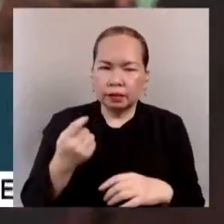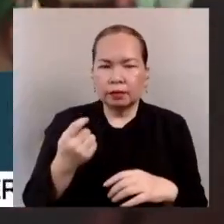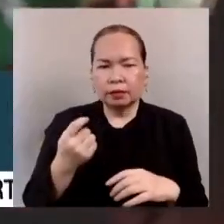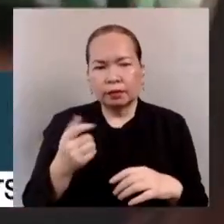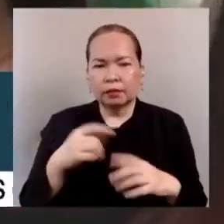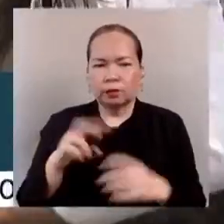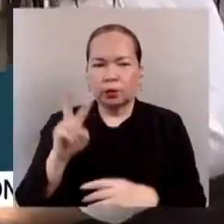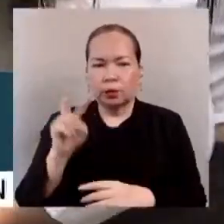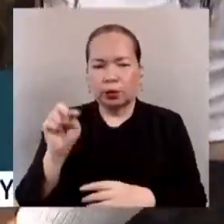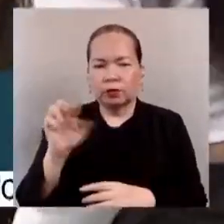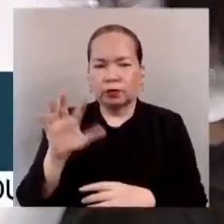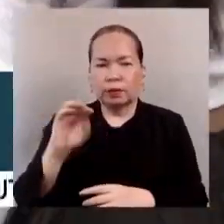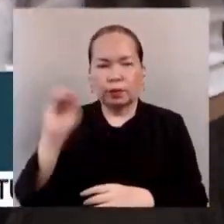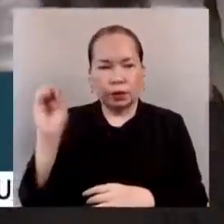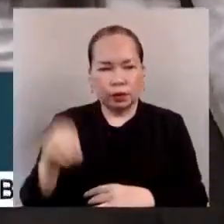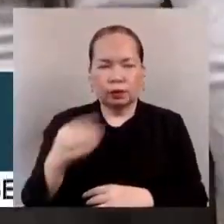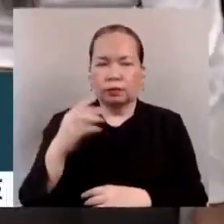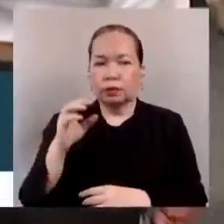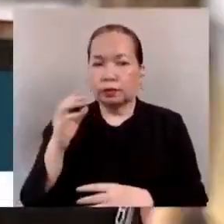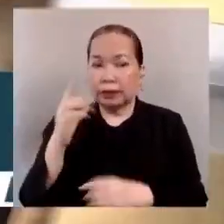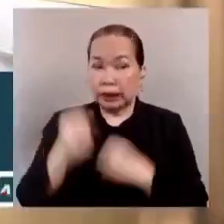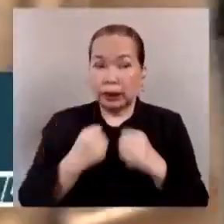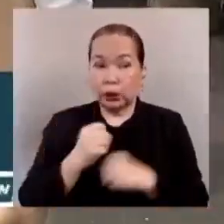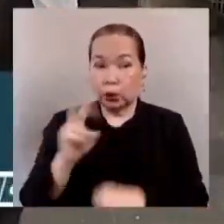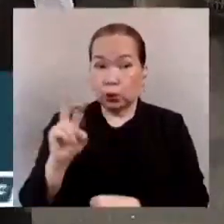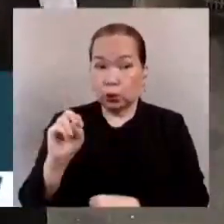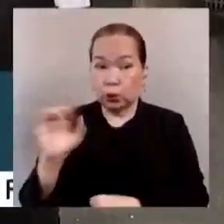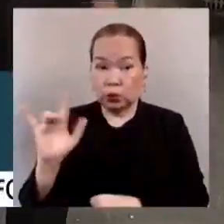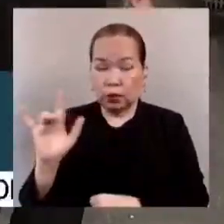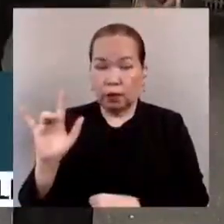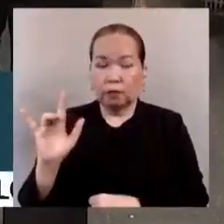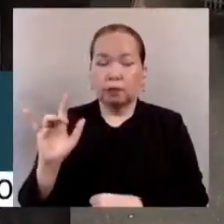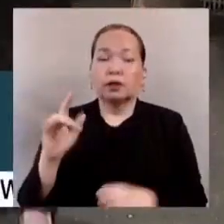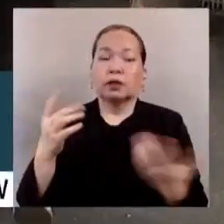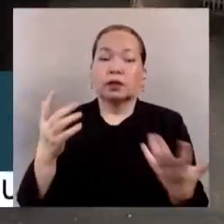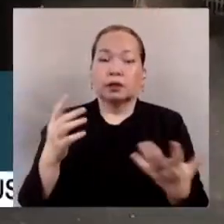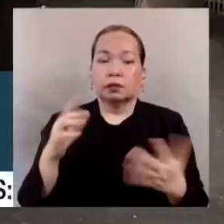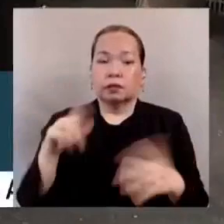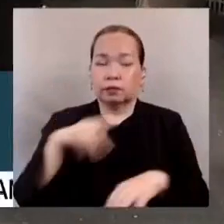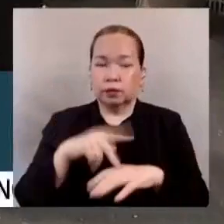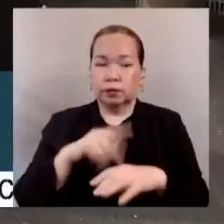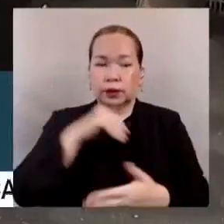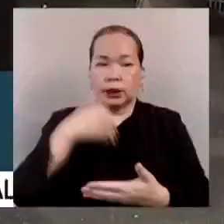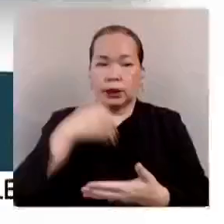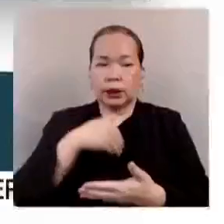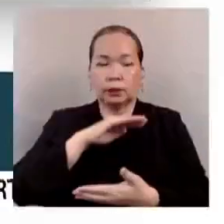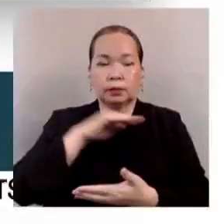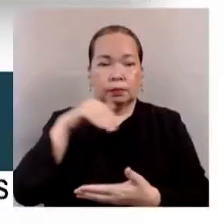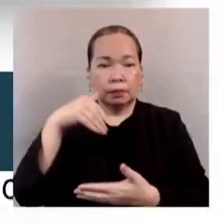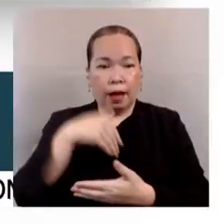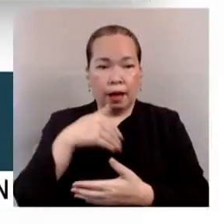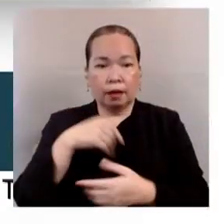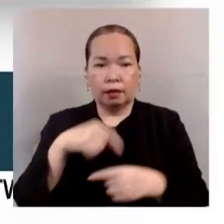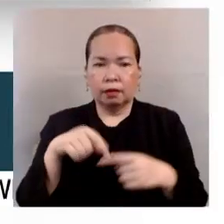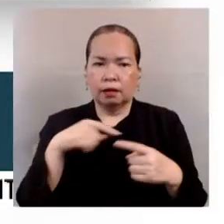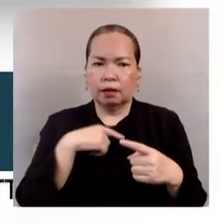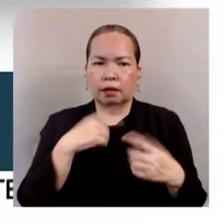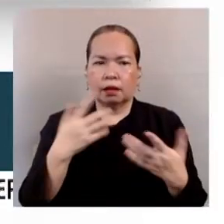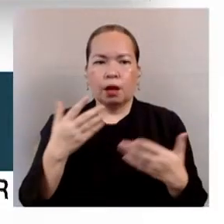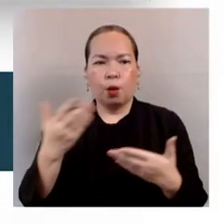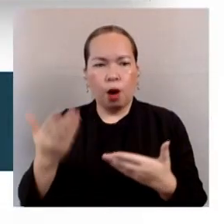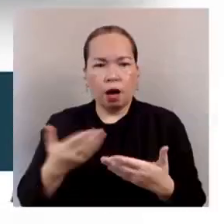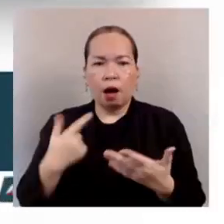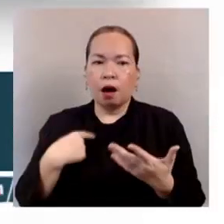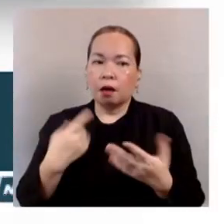by year 2025. Philippine Central Bank Governor Eli Remolona welcomes the upbeat outlook, adding they